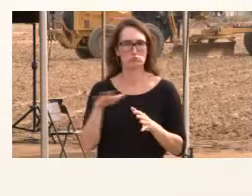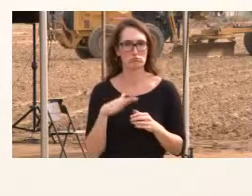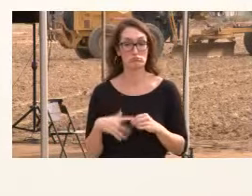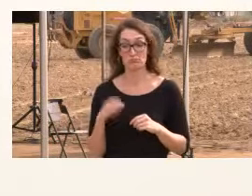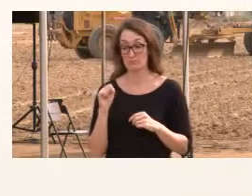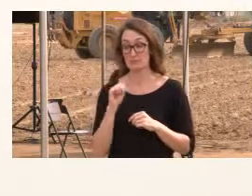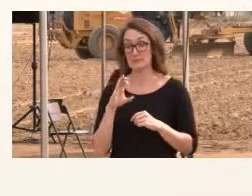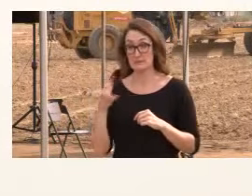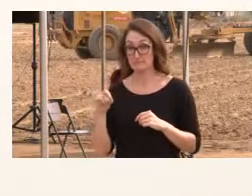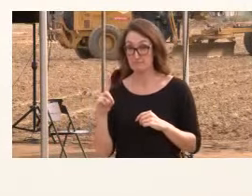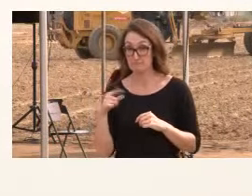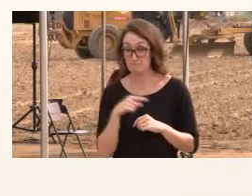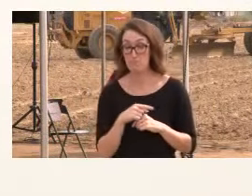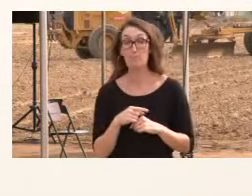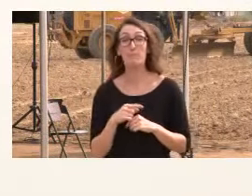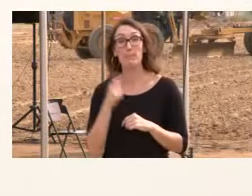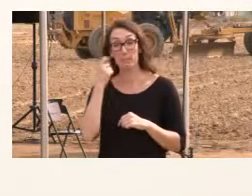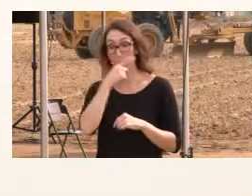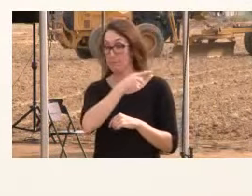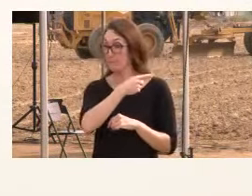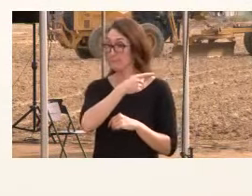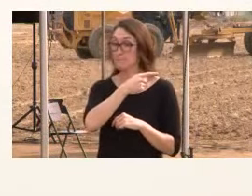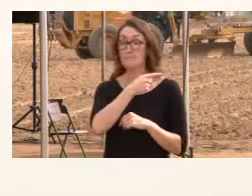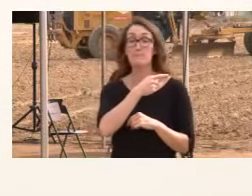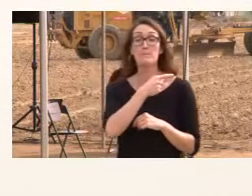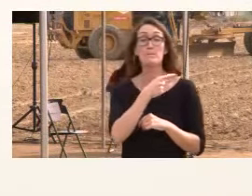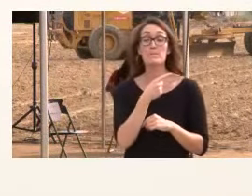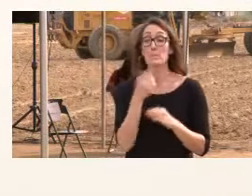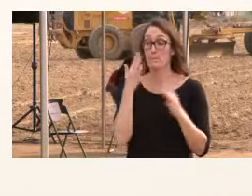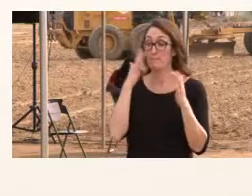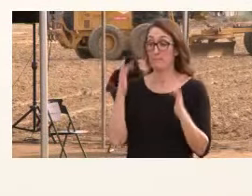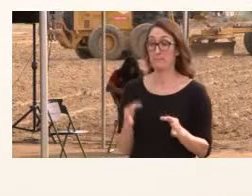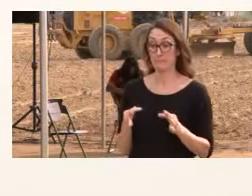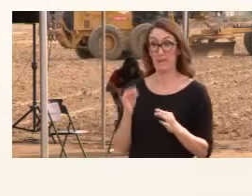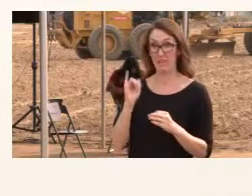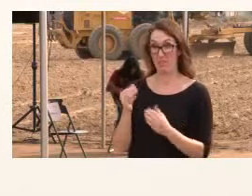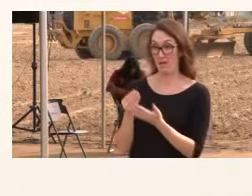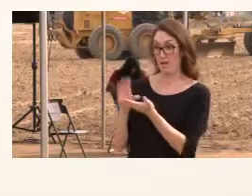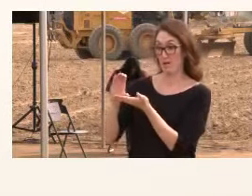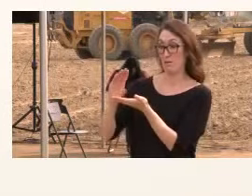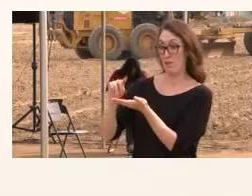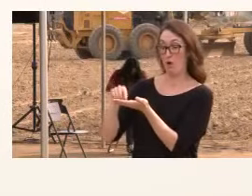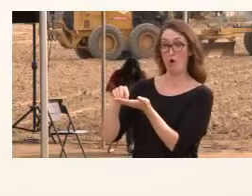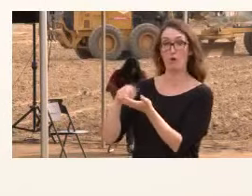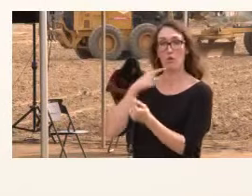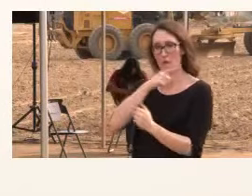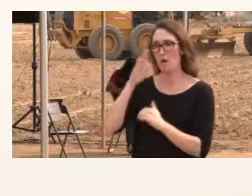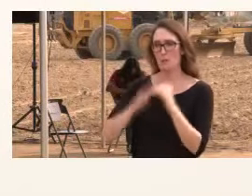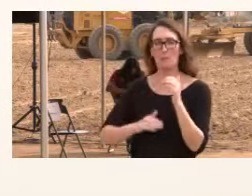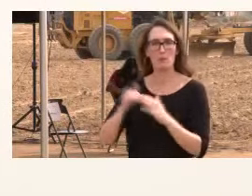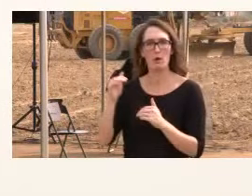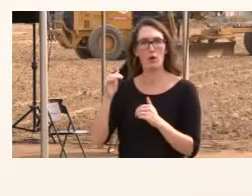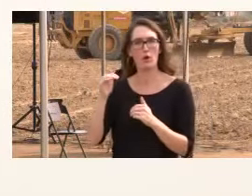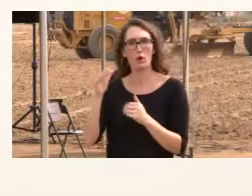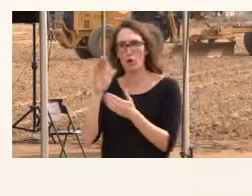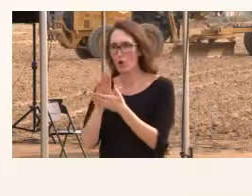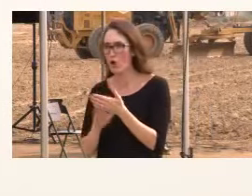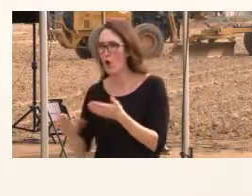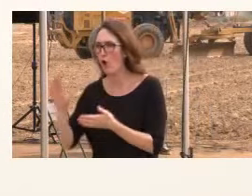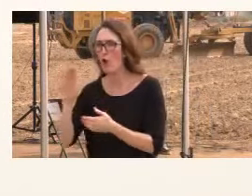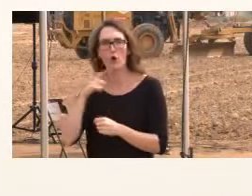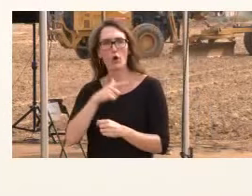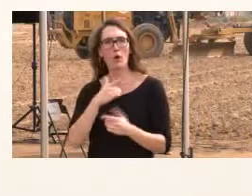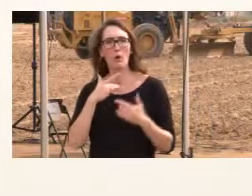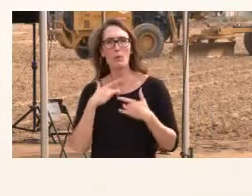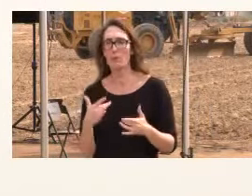State Center was basing that bond based on their history of building colleges, not in educational deserts